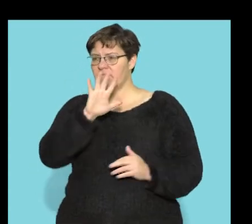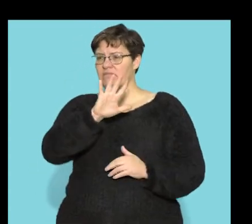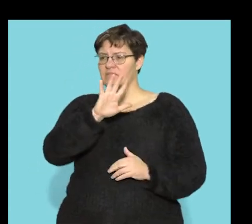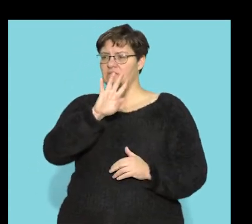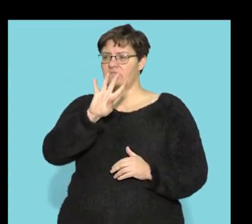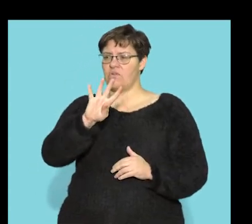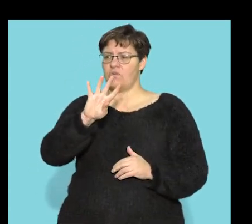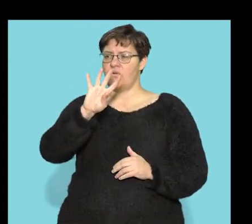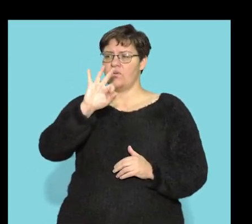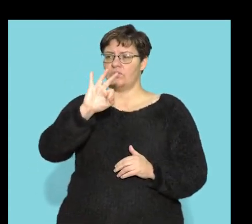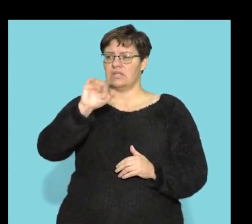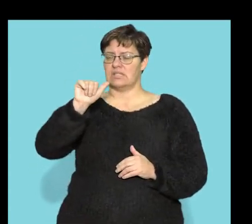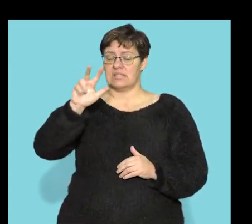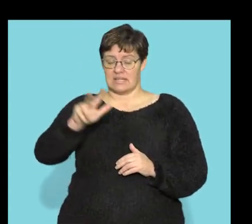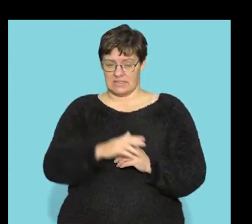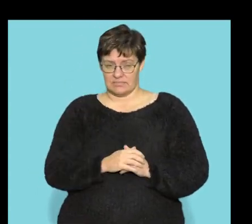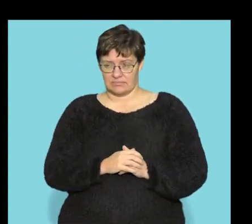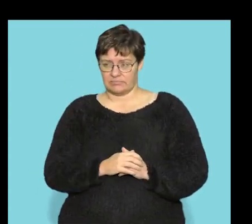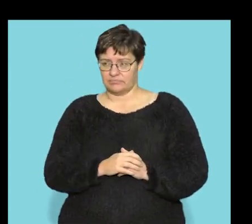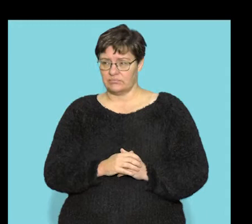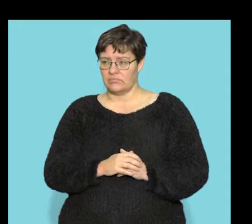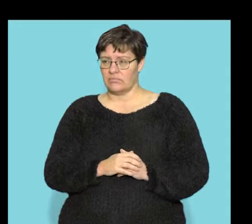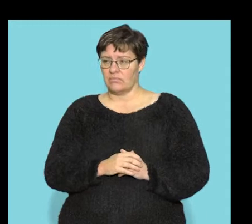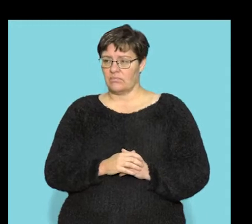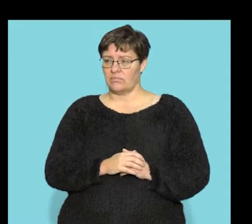54,368. Remember this acronym here?